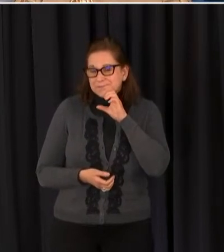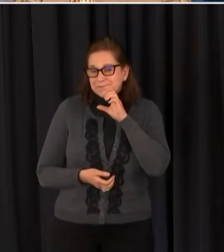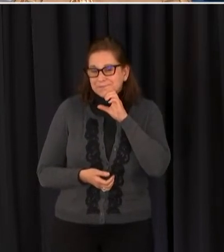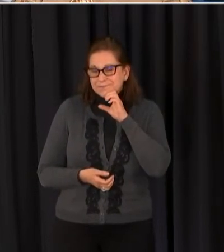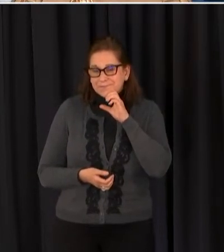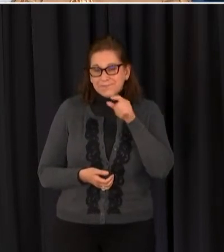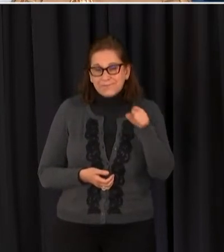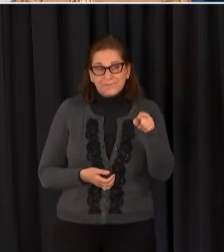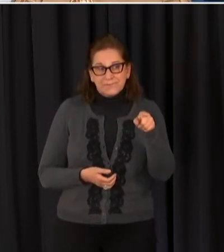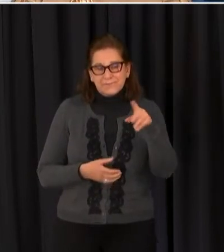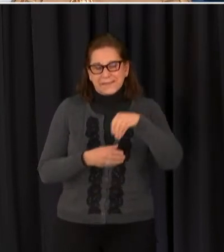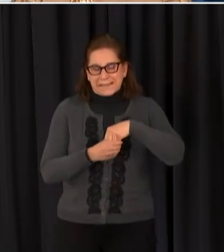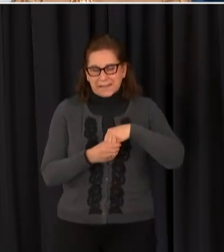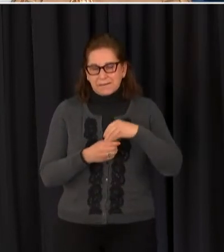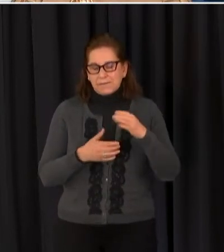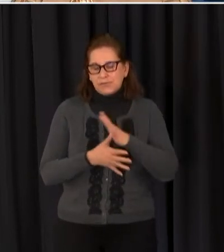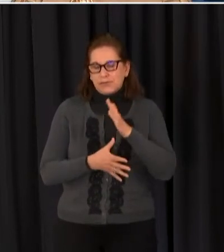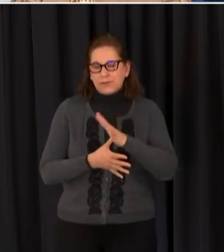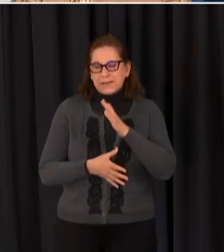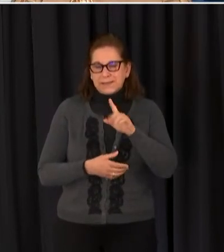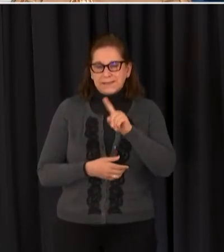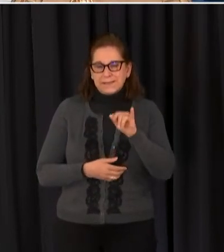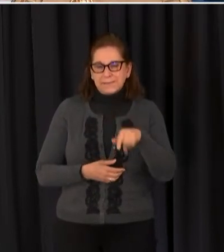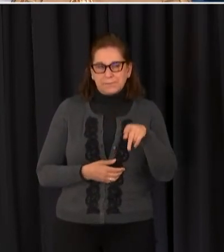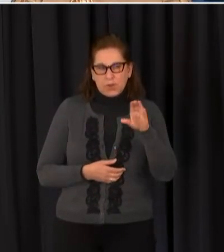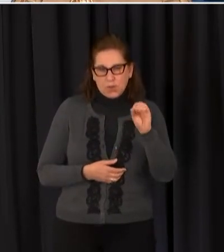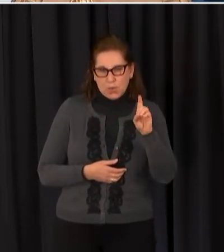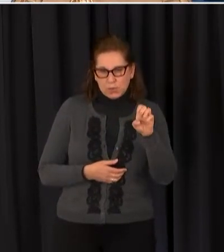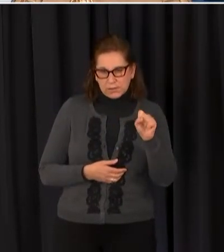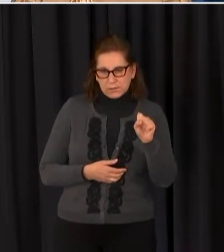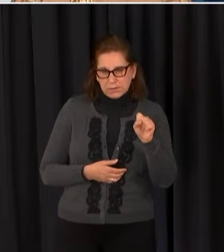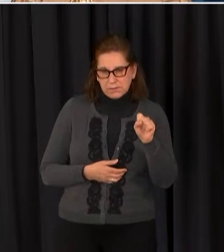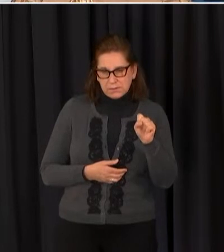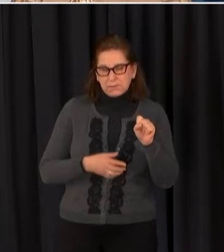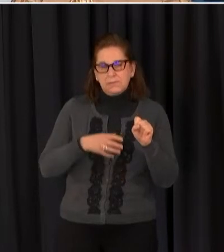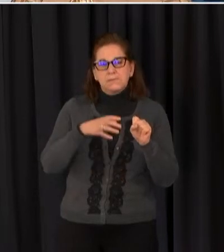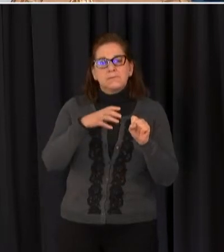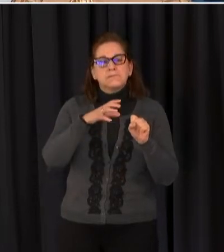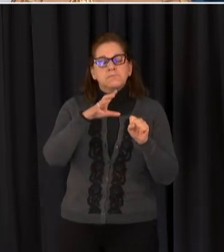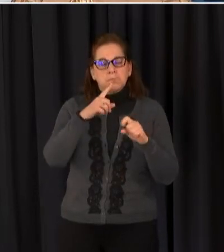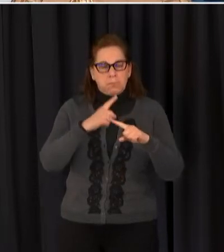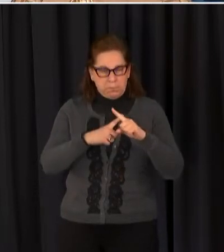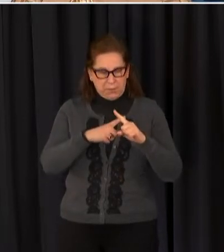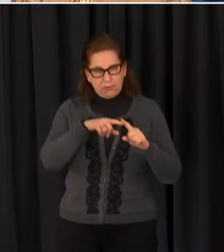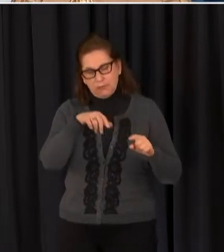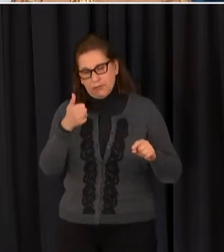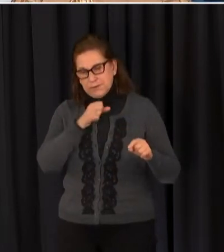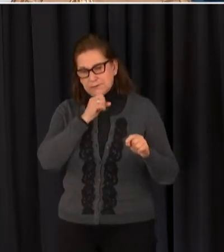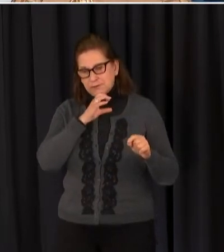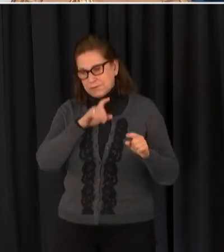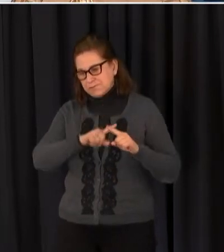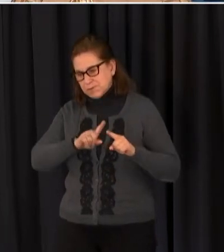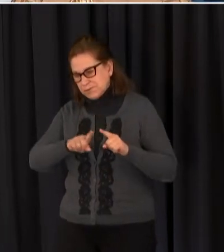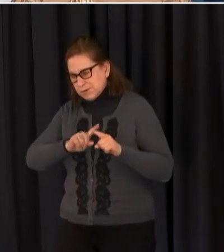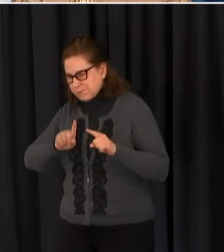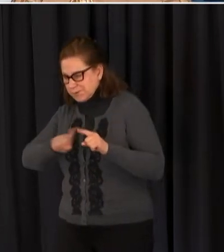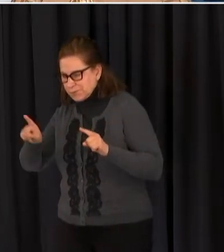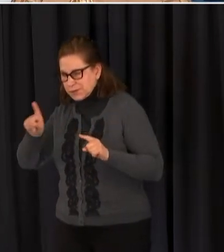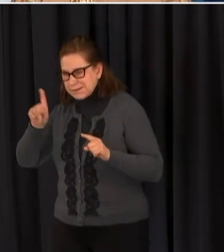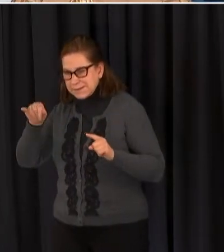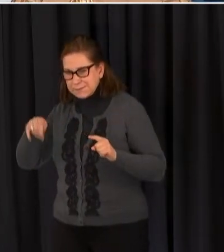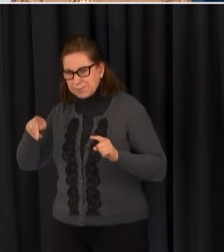booked appointments from all DC zip codes. And to note, every senior who pre-registered